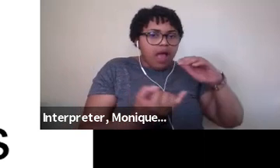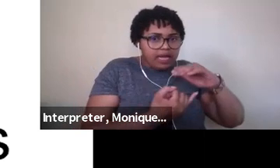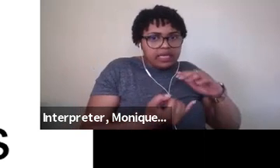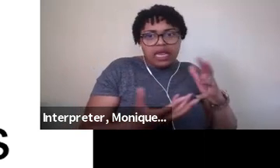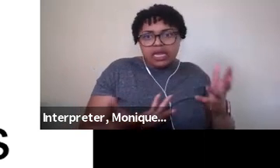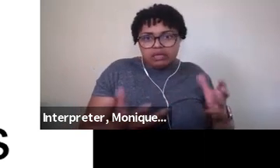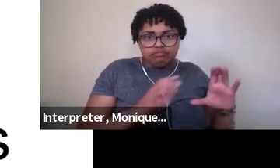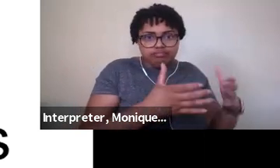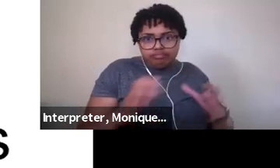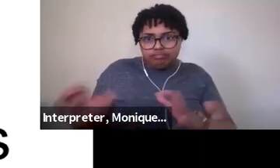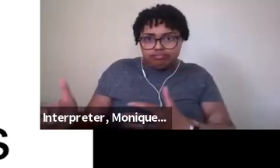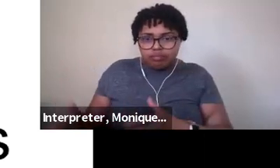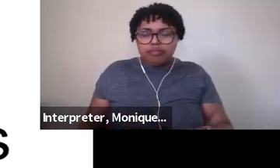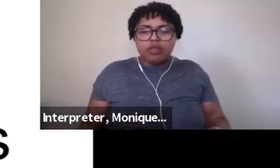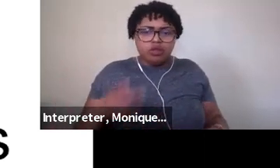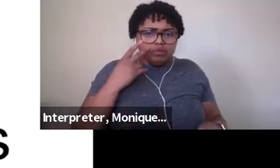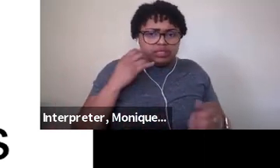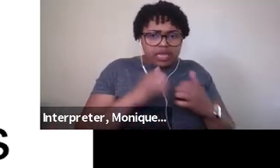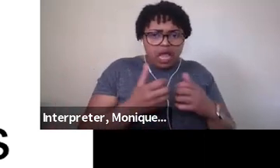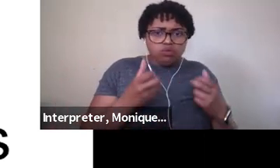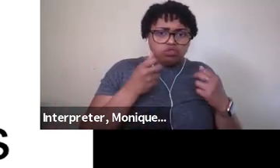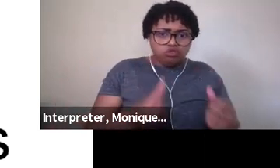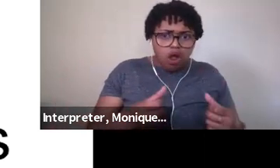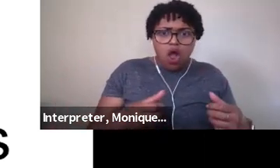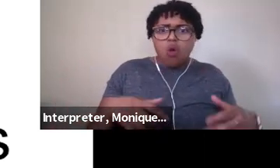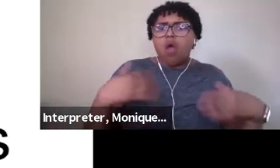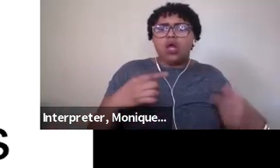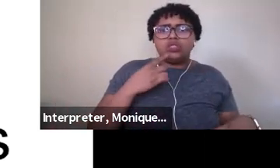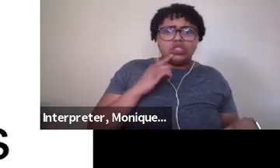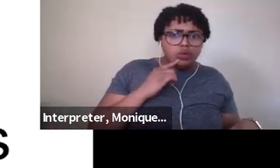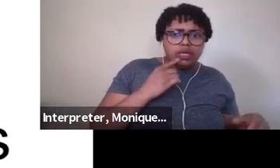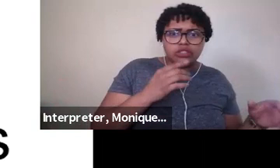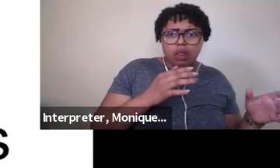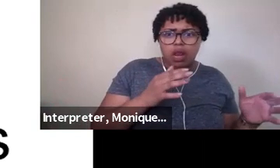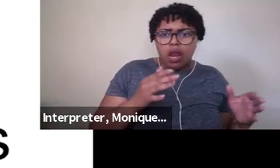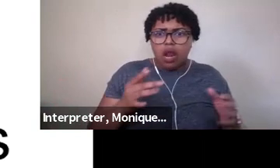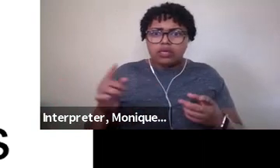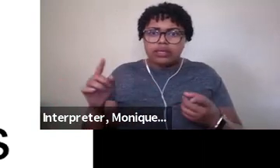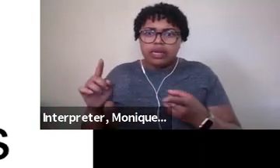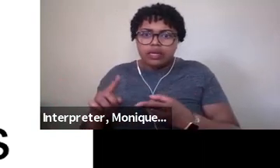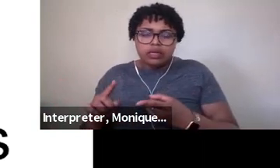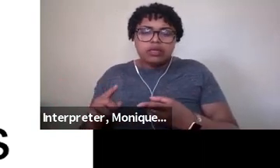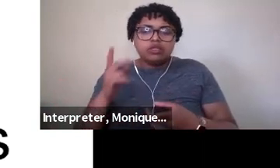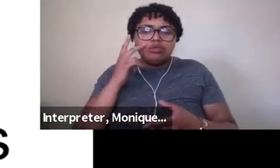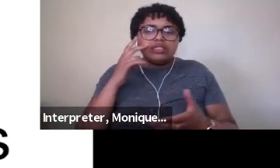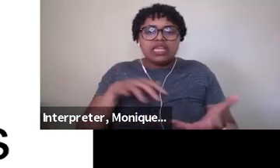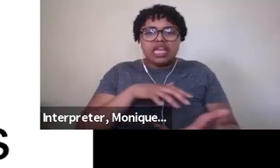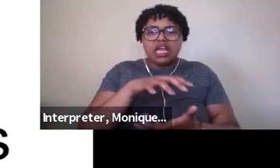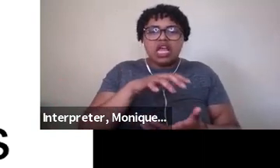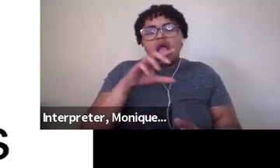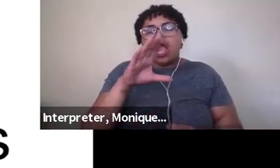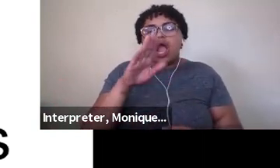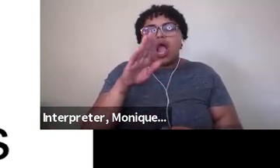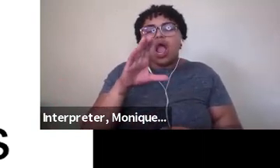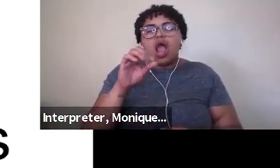mouse strains both lead to significant decreases in cholesterol relative to germ-free animals. But colonization with these sort of middle group human strains don't lead to quite